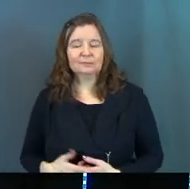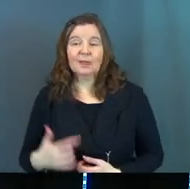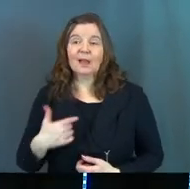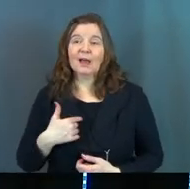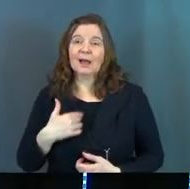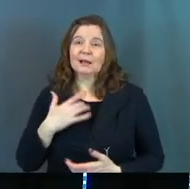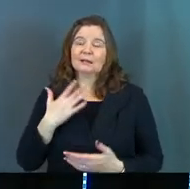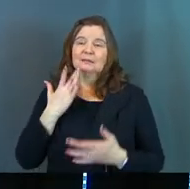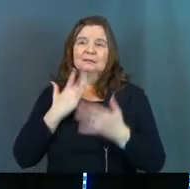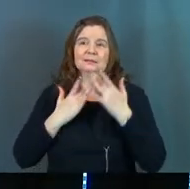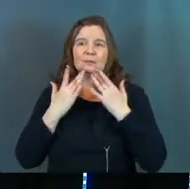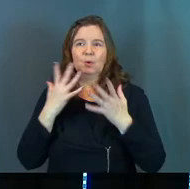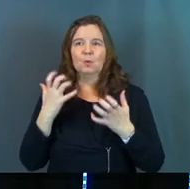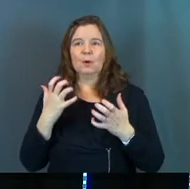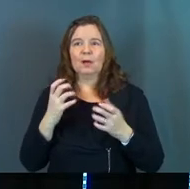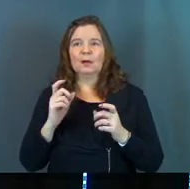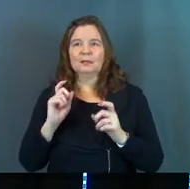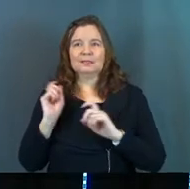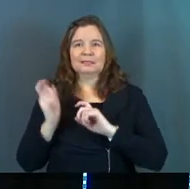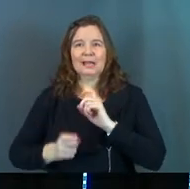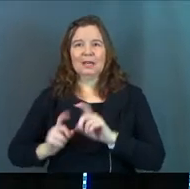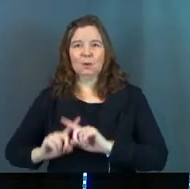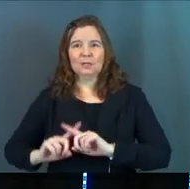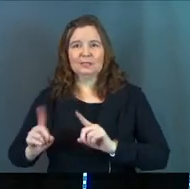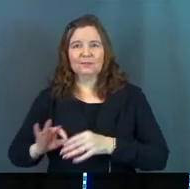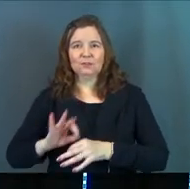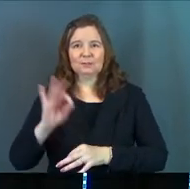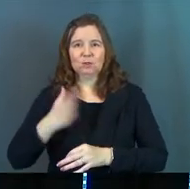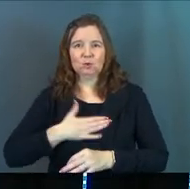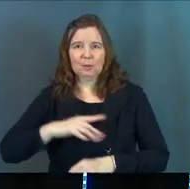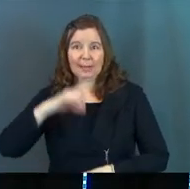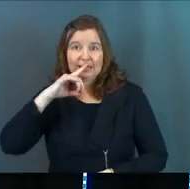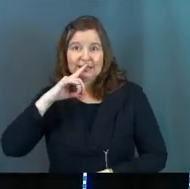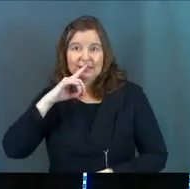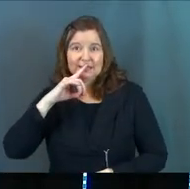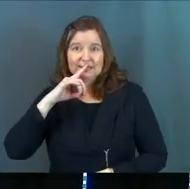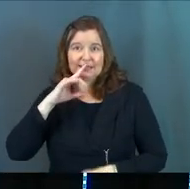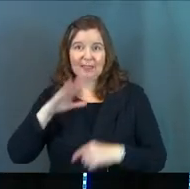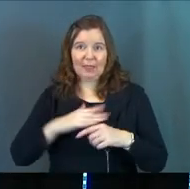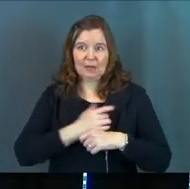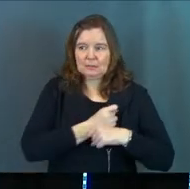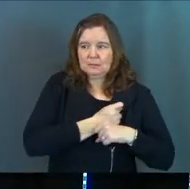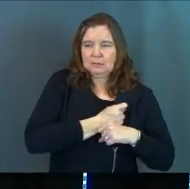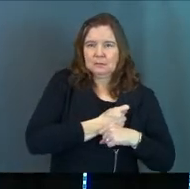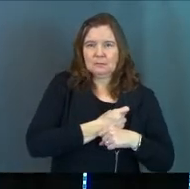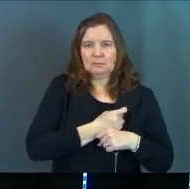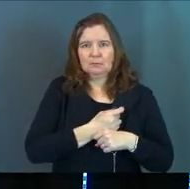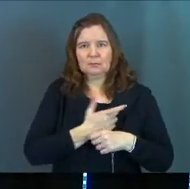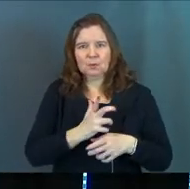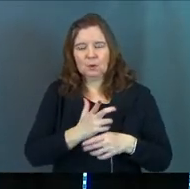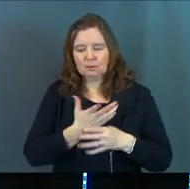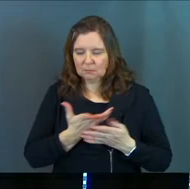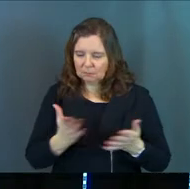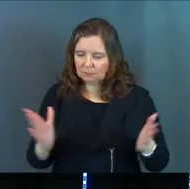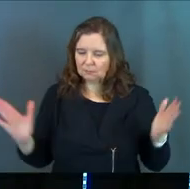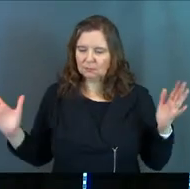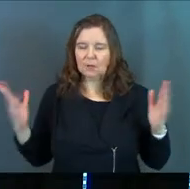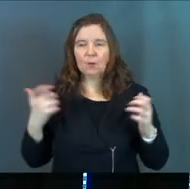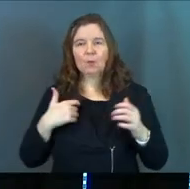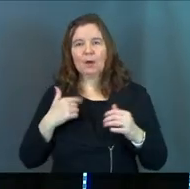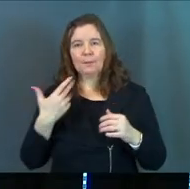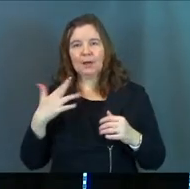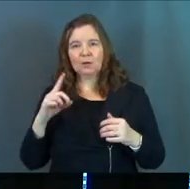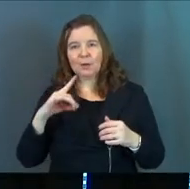I desperately want to hand down a different spirit to my kids. I desperately want